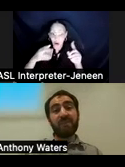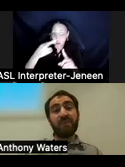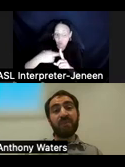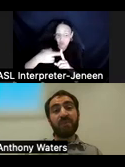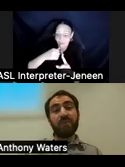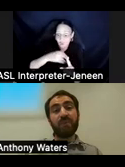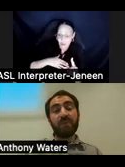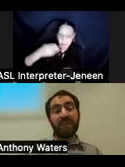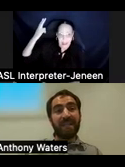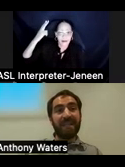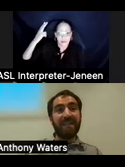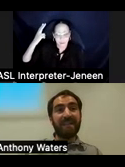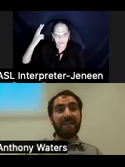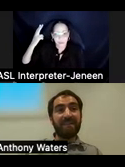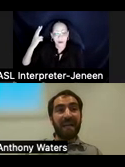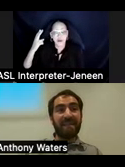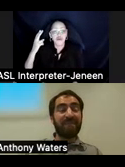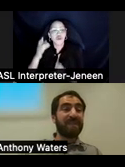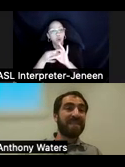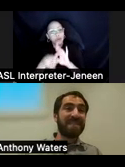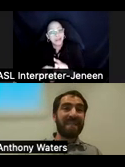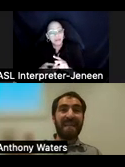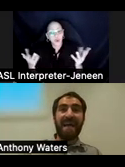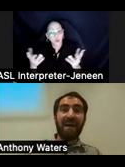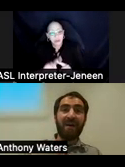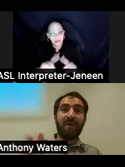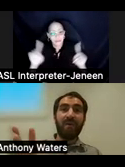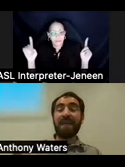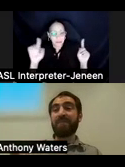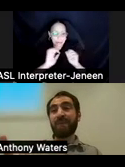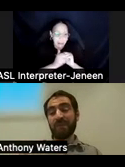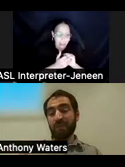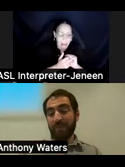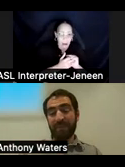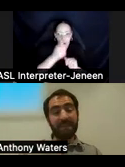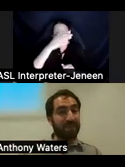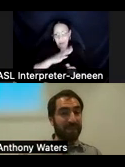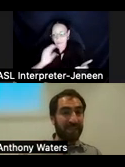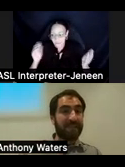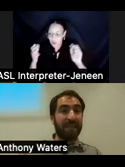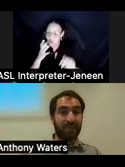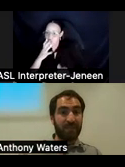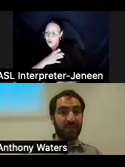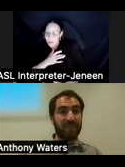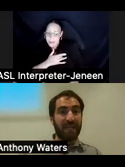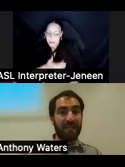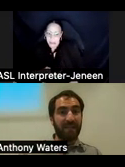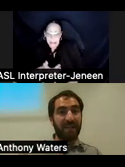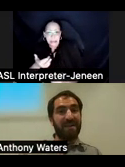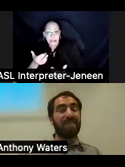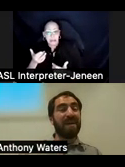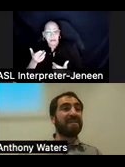relates to the differences in how men versus women typically attempt